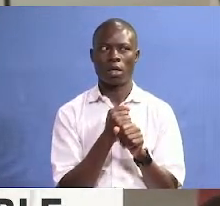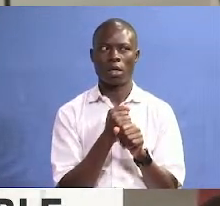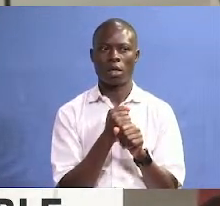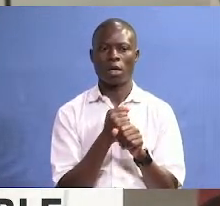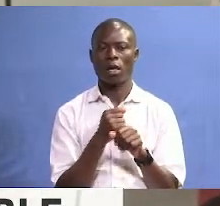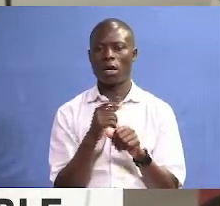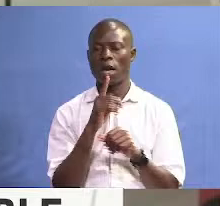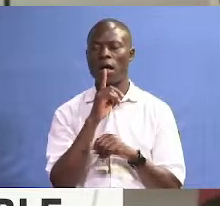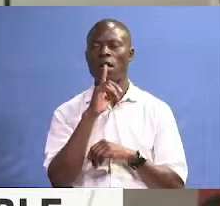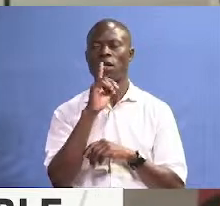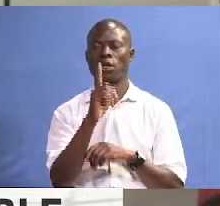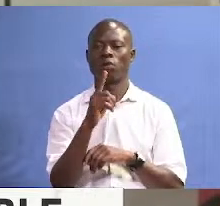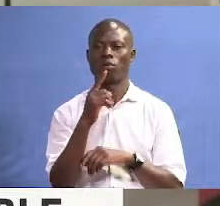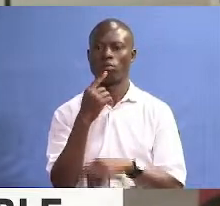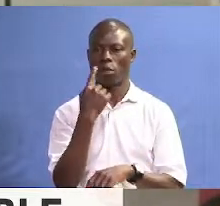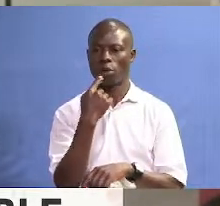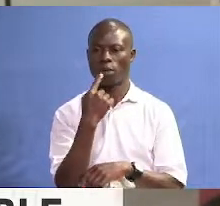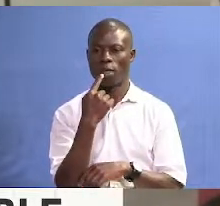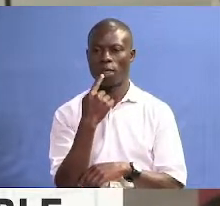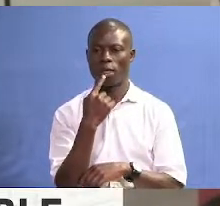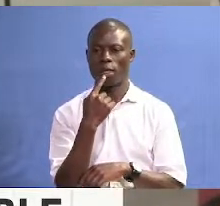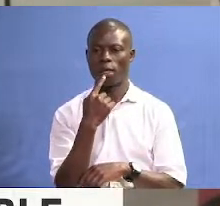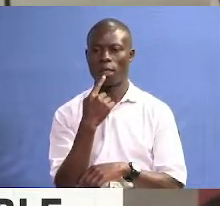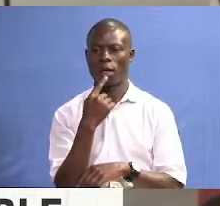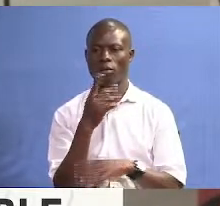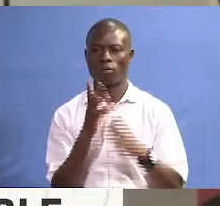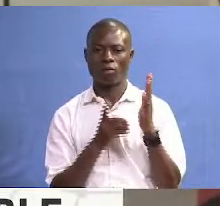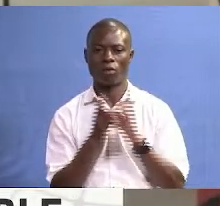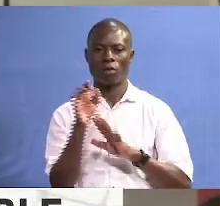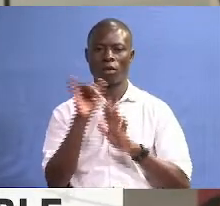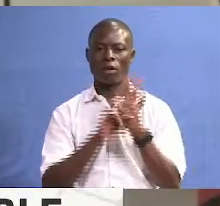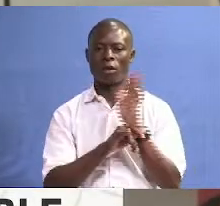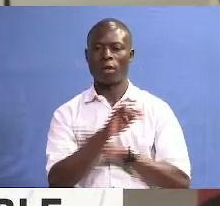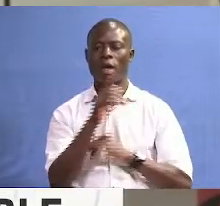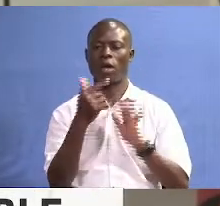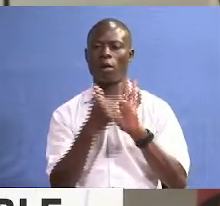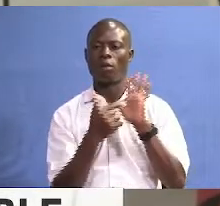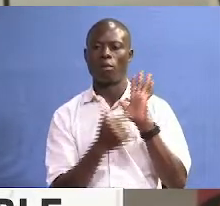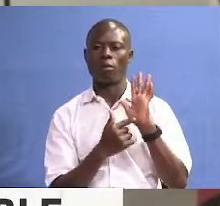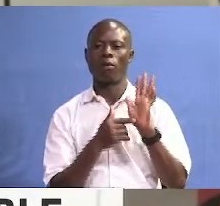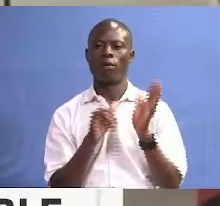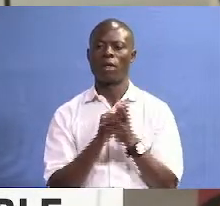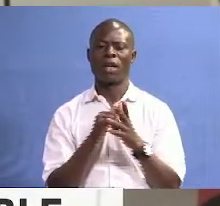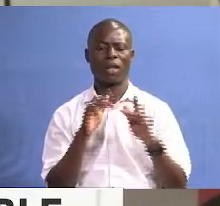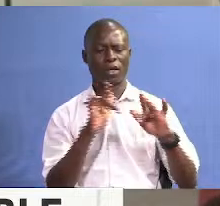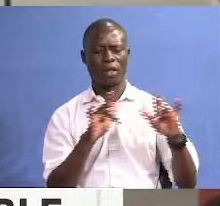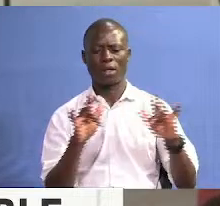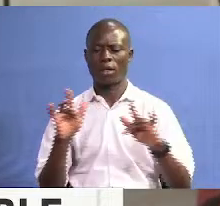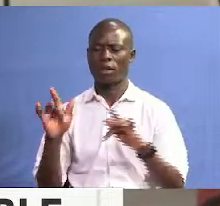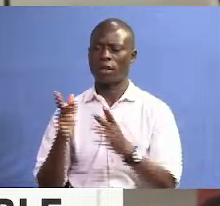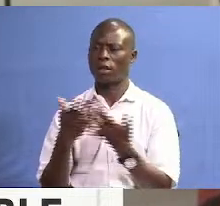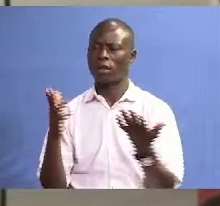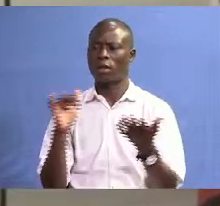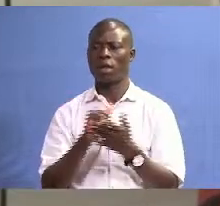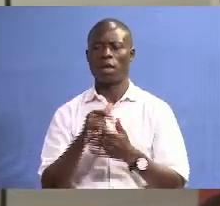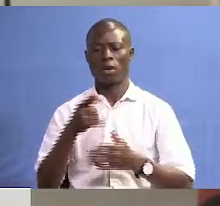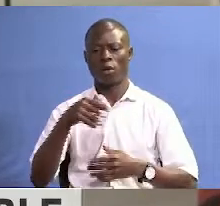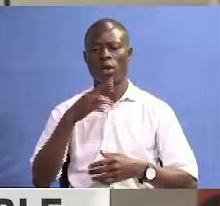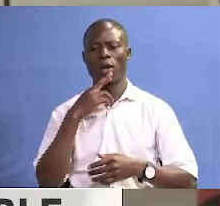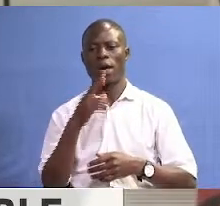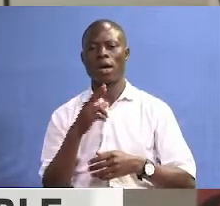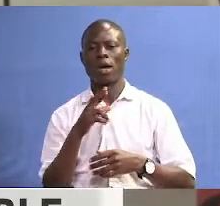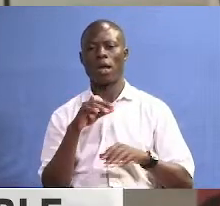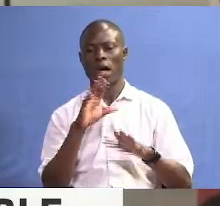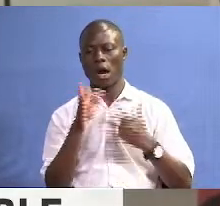by showing off our opulence. They are pointing out how insensitive we are to the impact